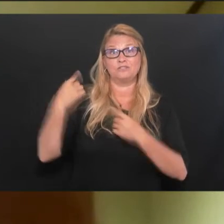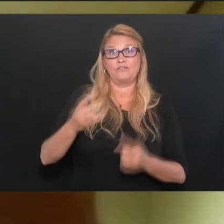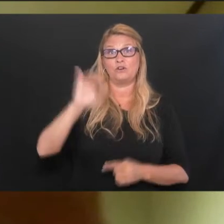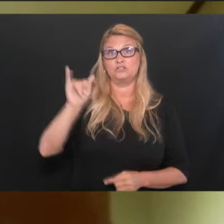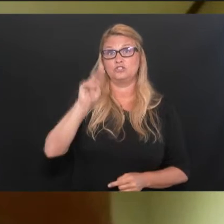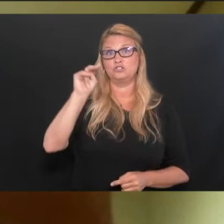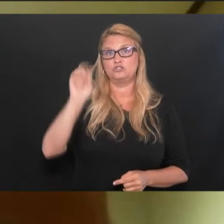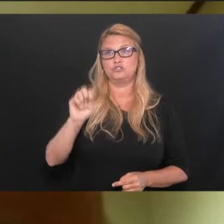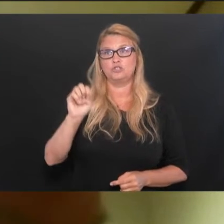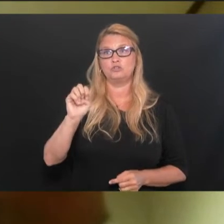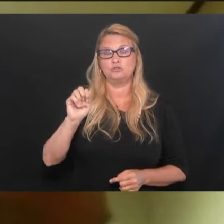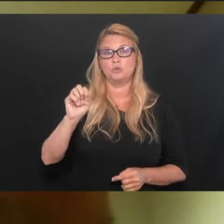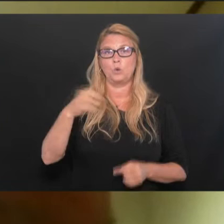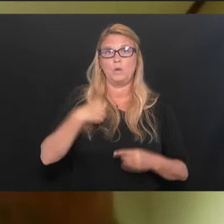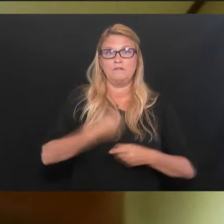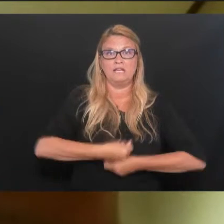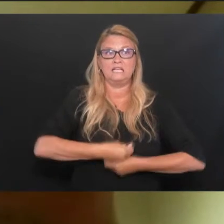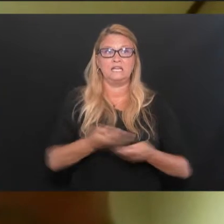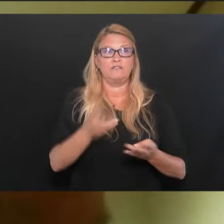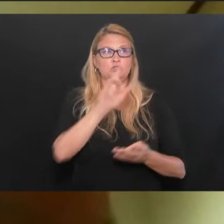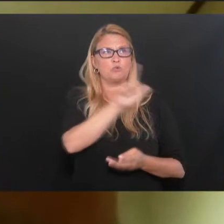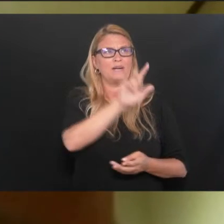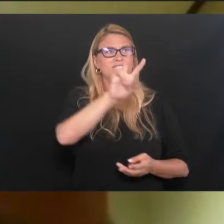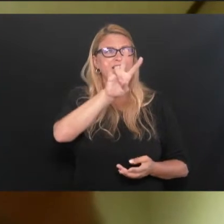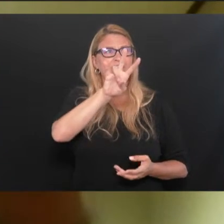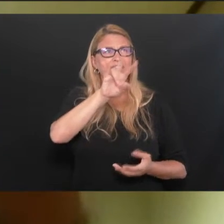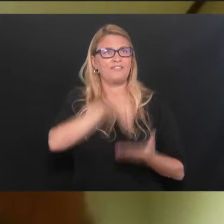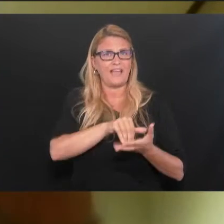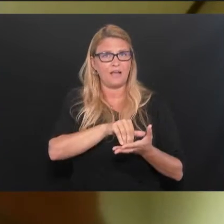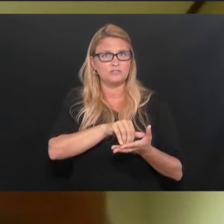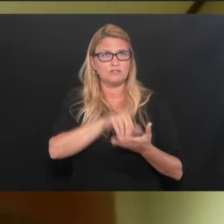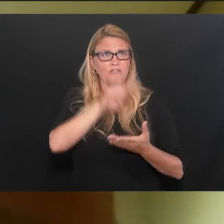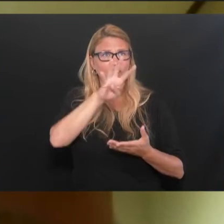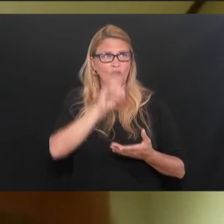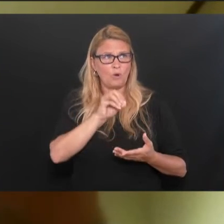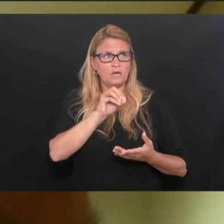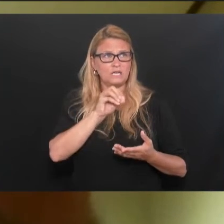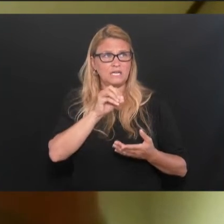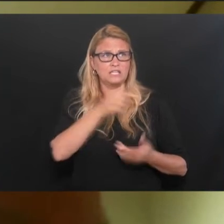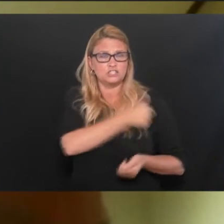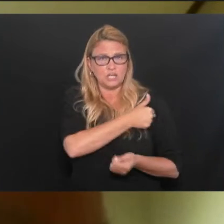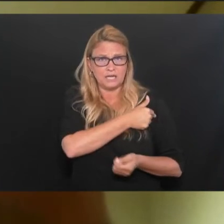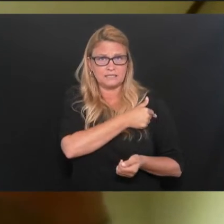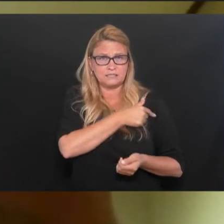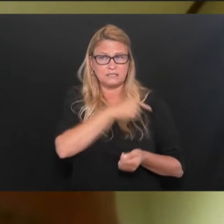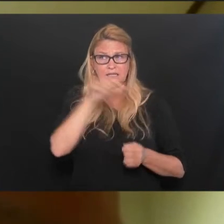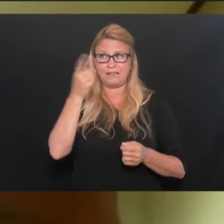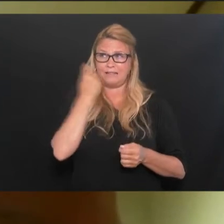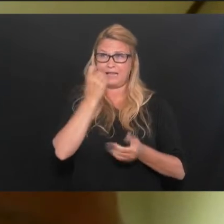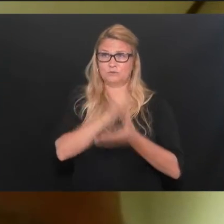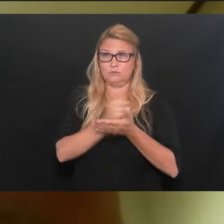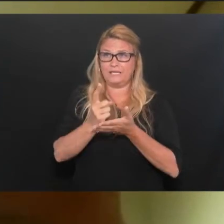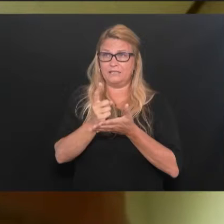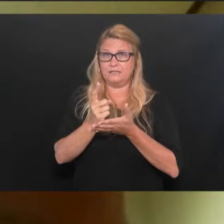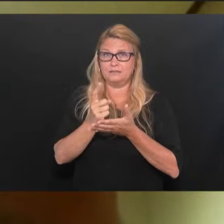administered 27,040 doses, and in the past week, that's dropped